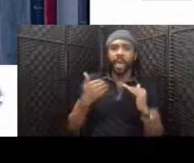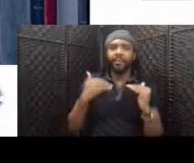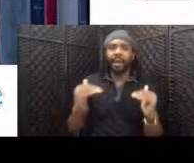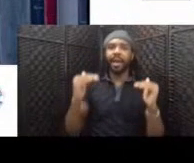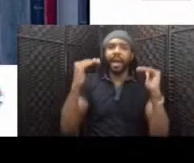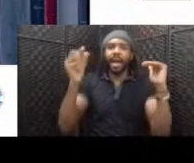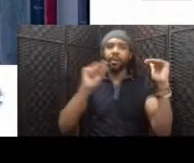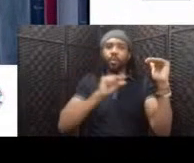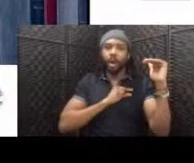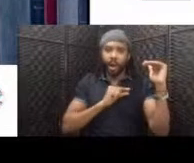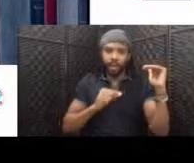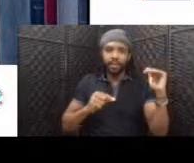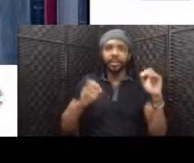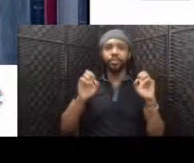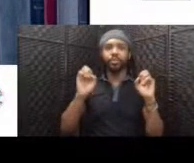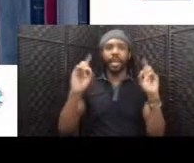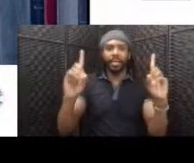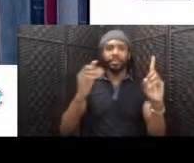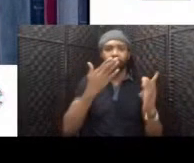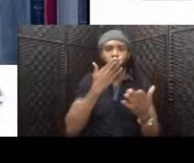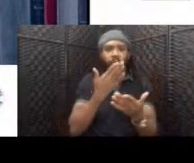good schools for our kids, accurate